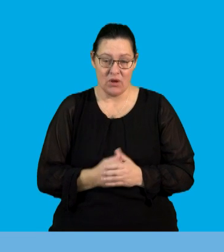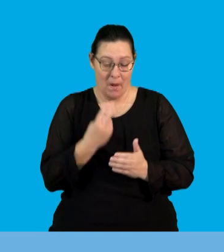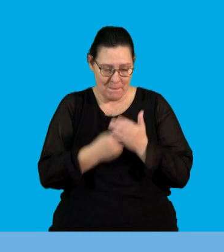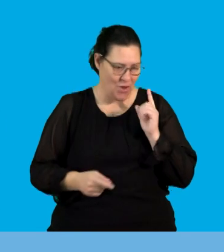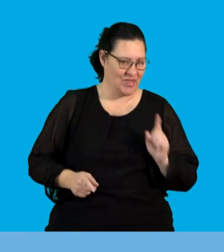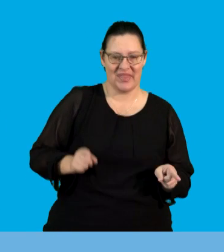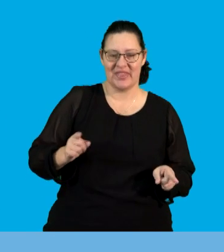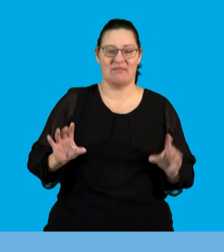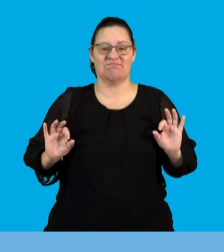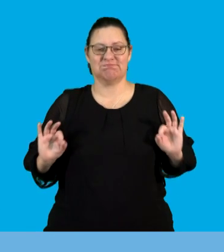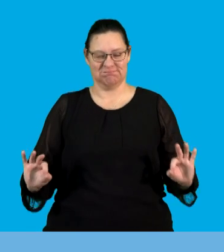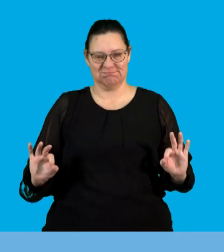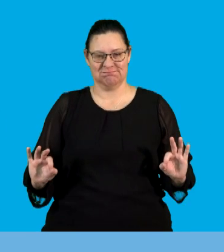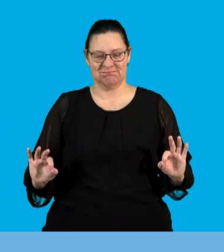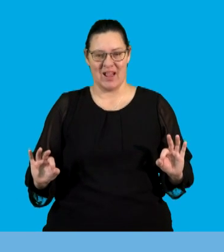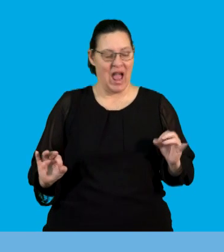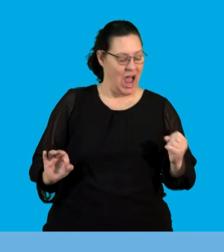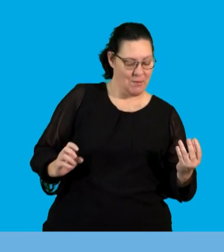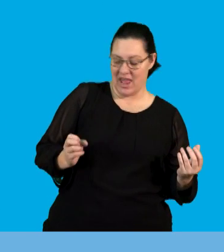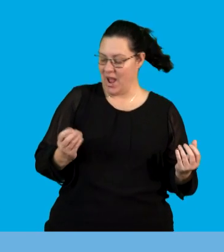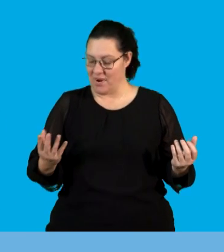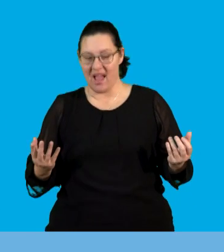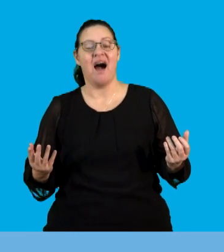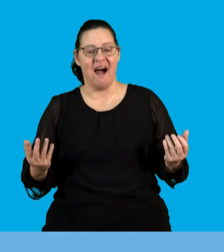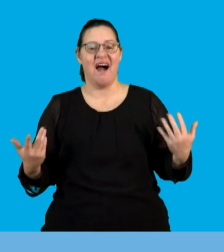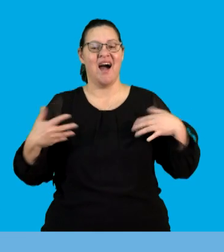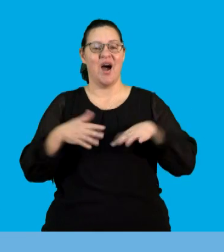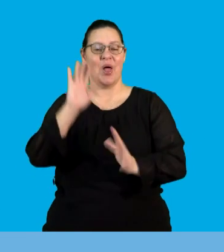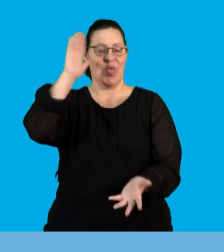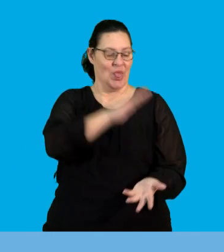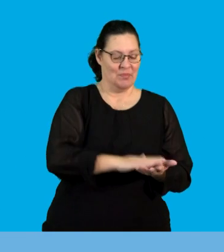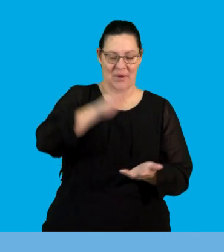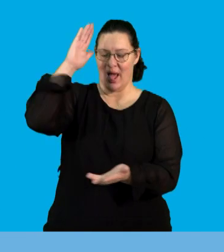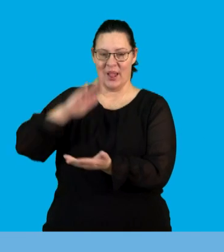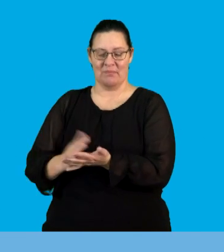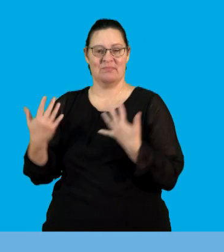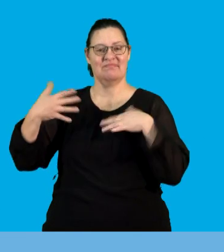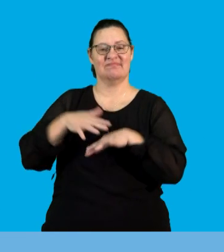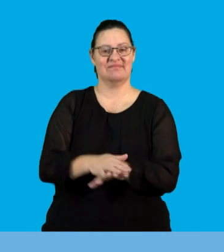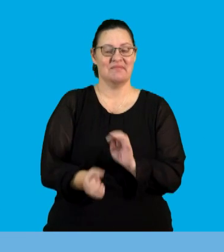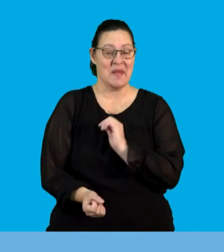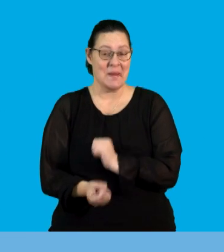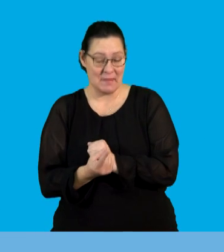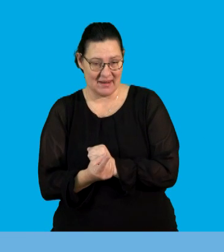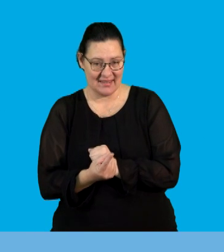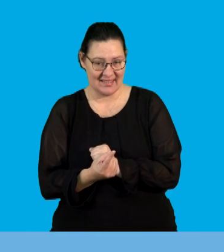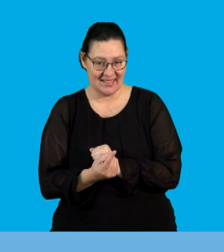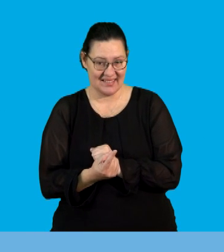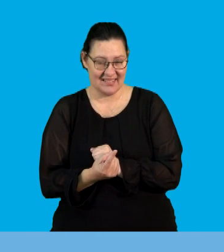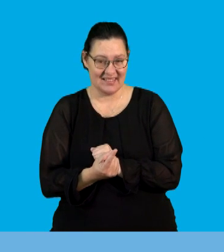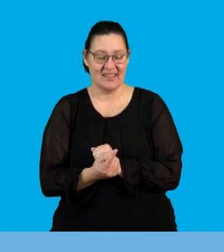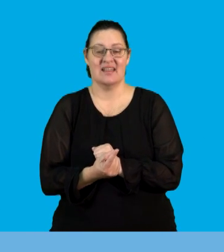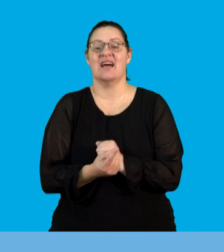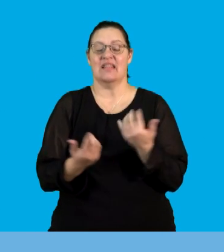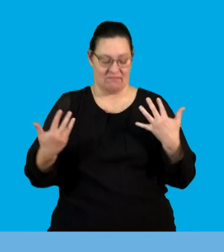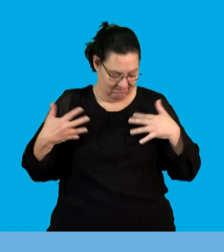right amount of both acid and base is added, and both reactants are used up, so that means both reactants